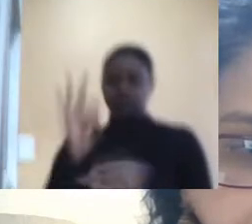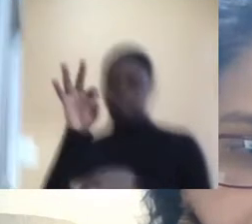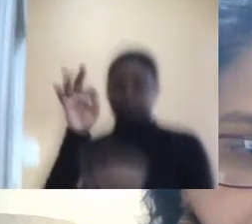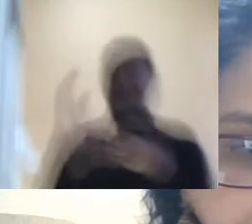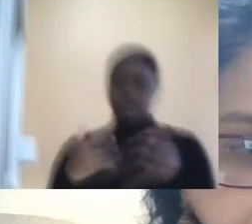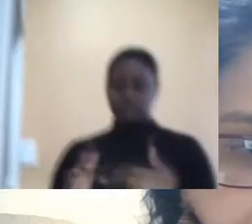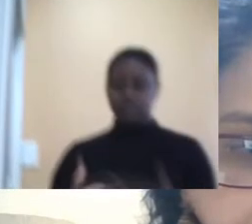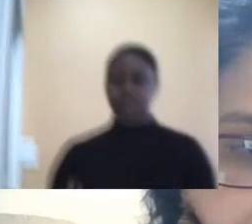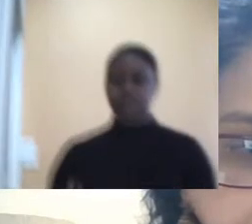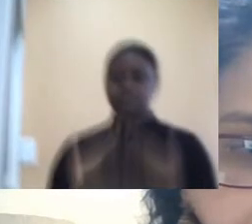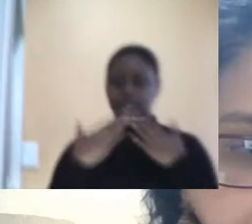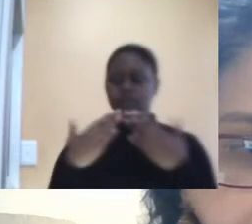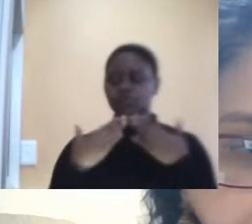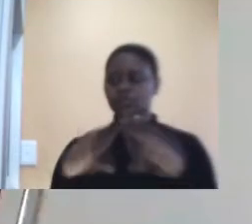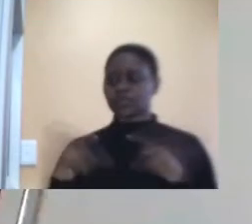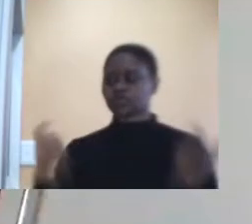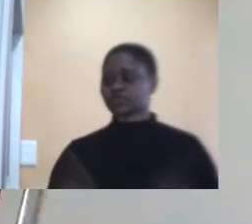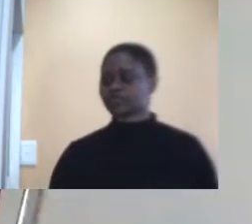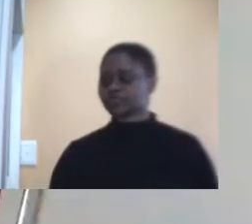Thank you.